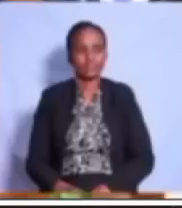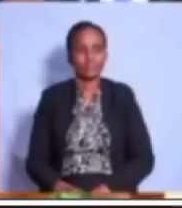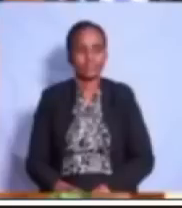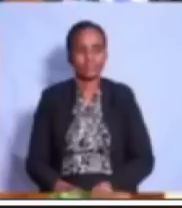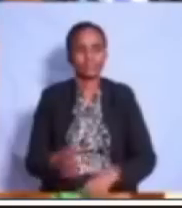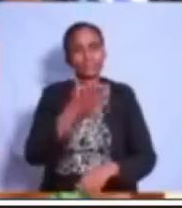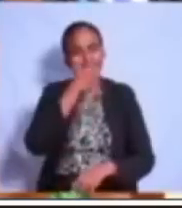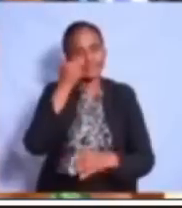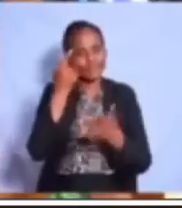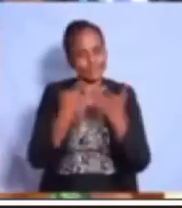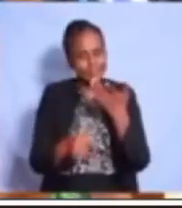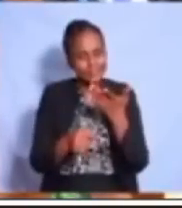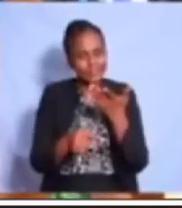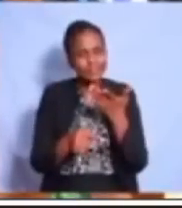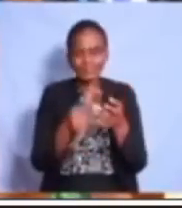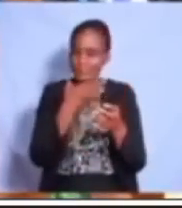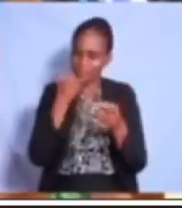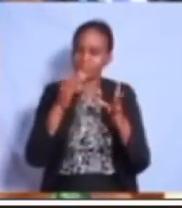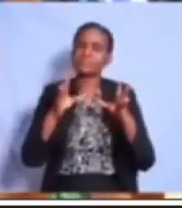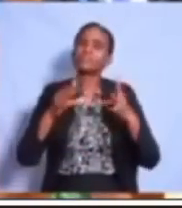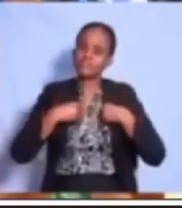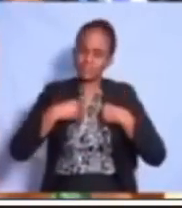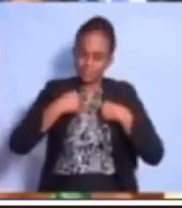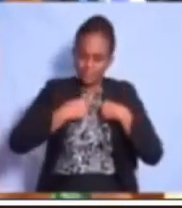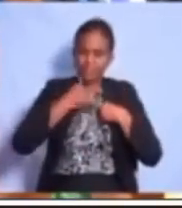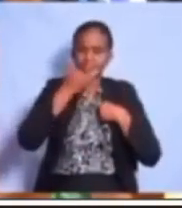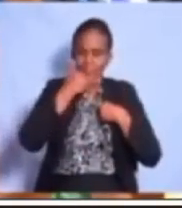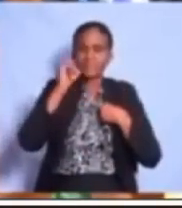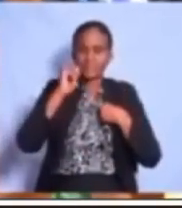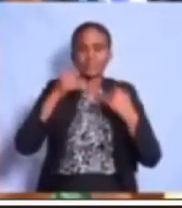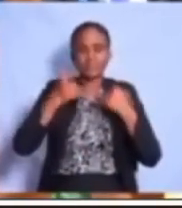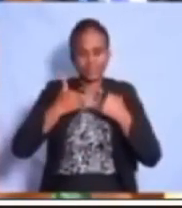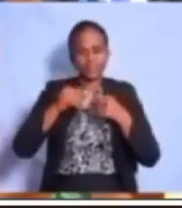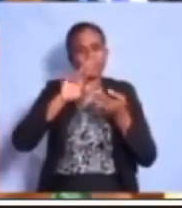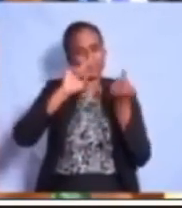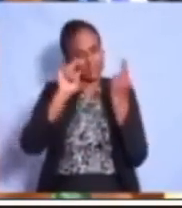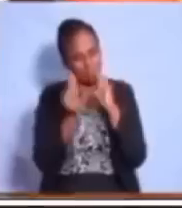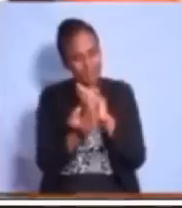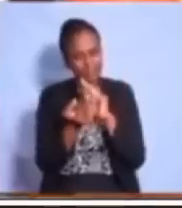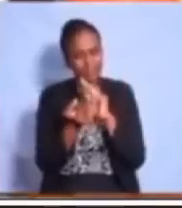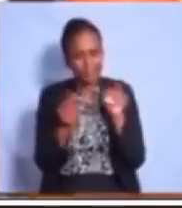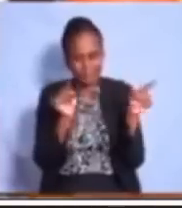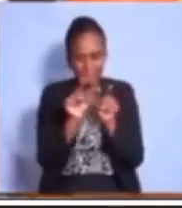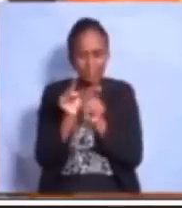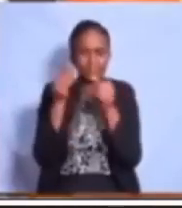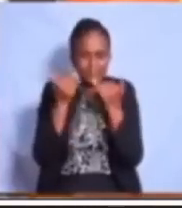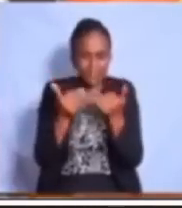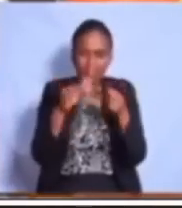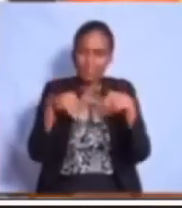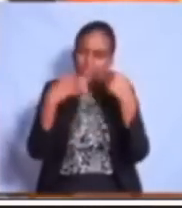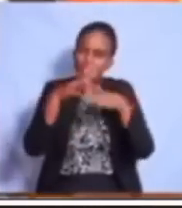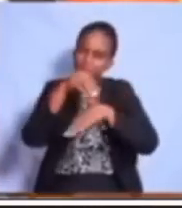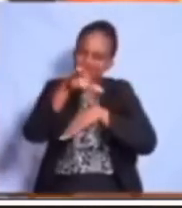The best you can do is to acknowledge the wrongdoing, to repent, to also now offer